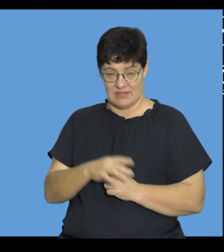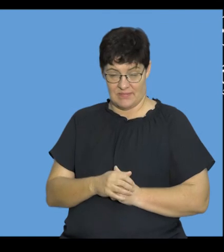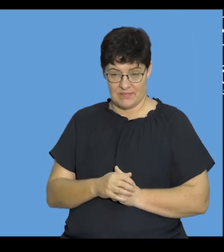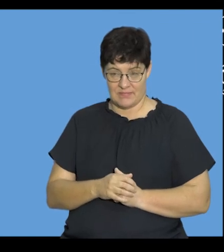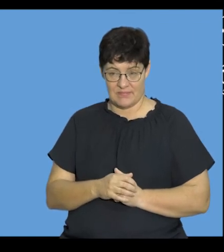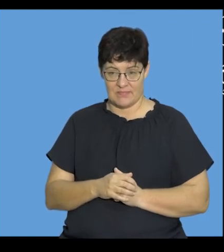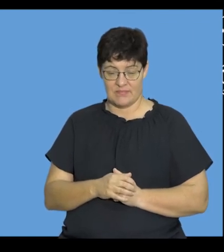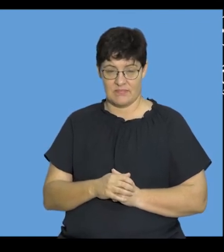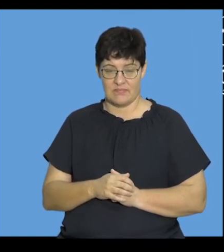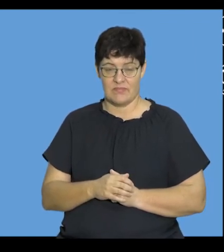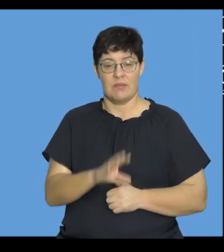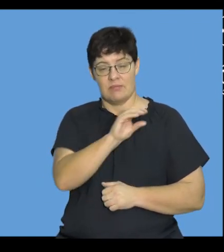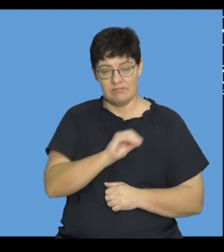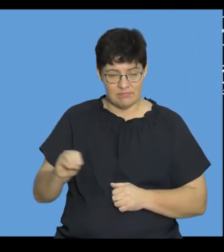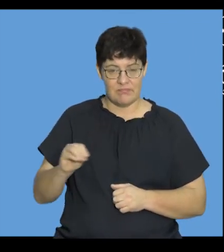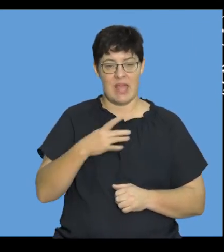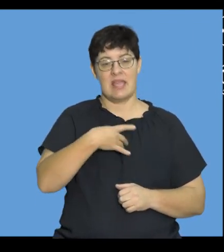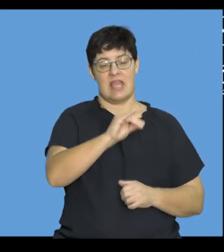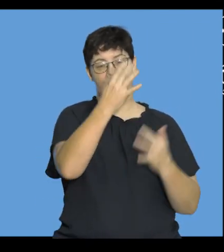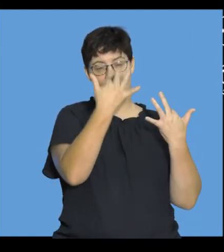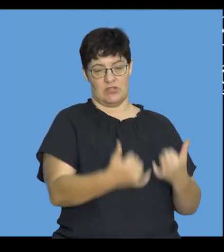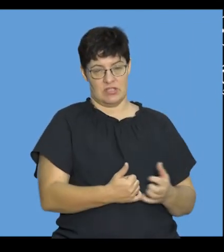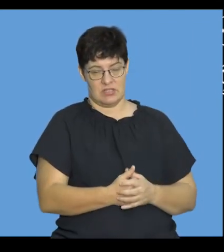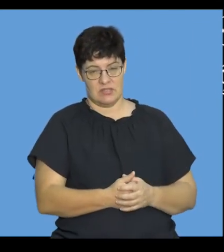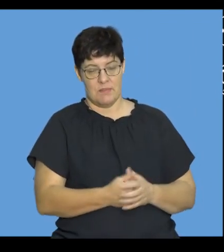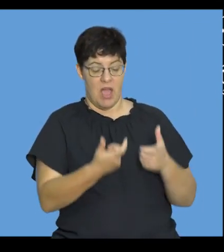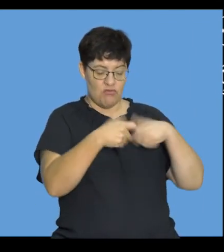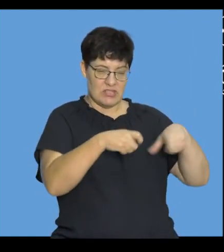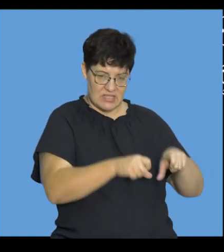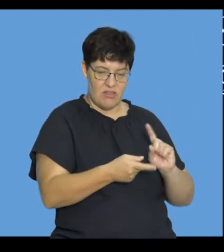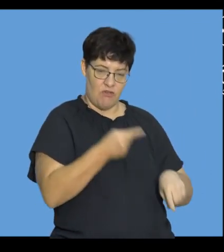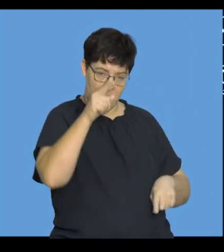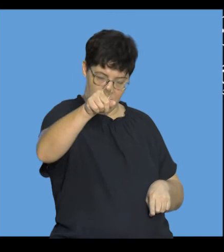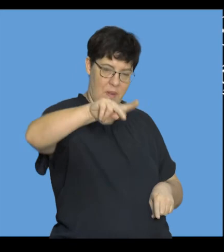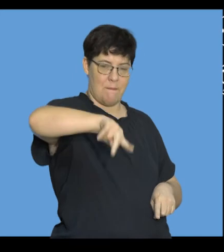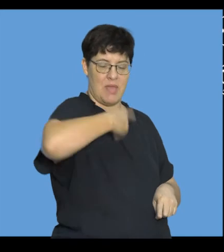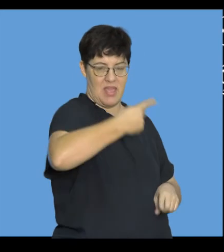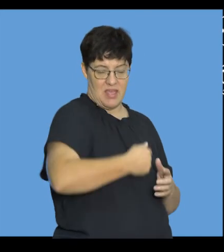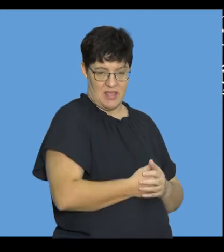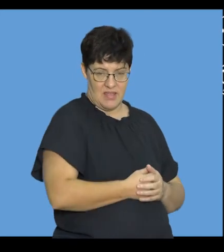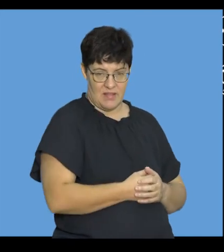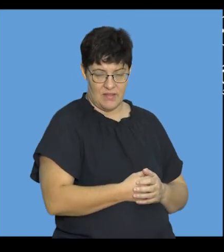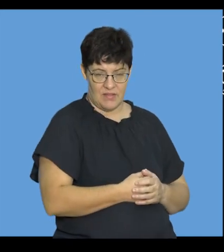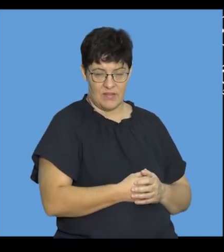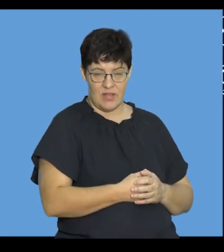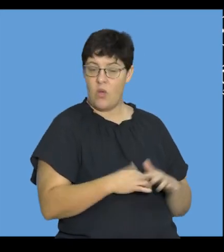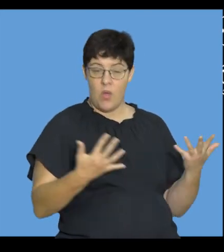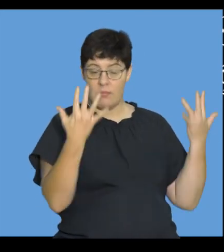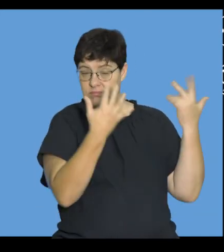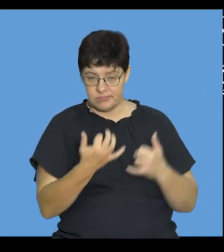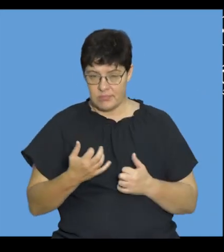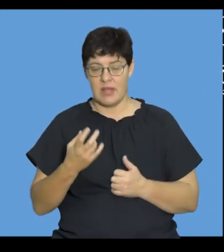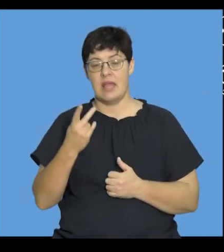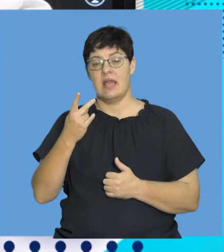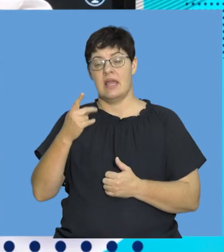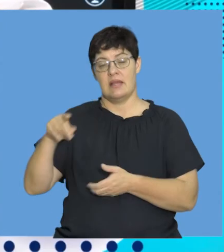of my cash budgets. Here's my receipts from my debtors. Where's the calculation? In my debtors collection